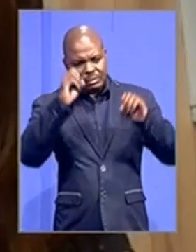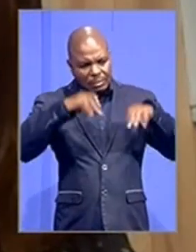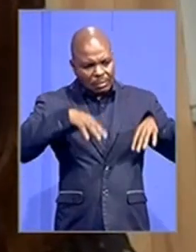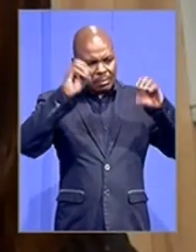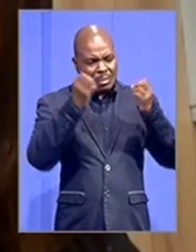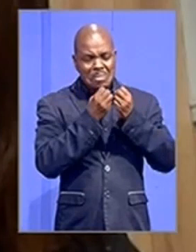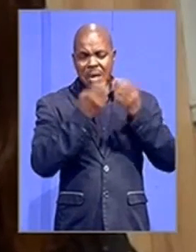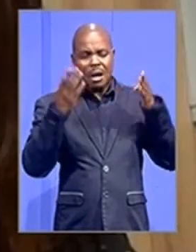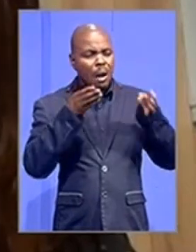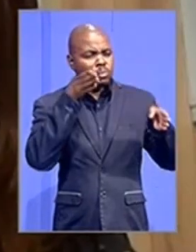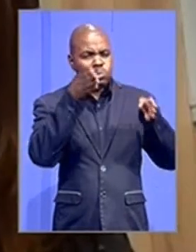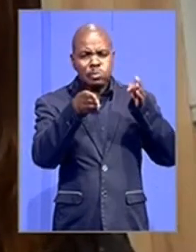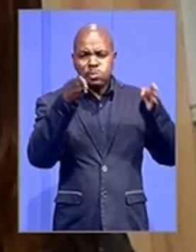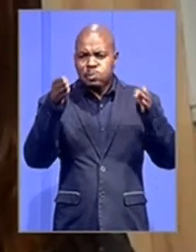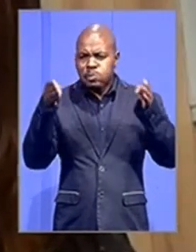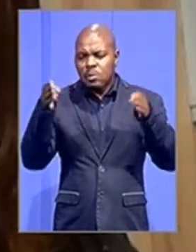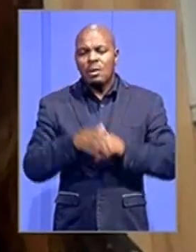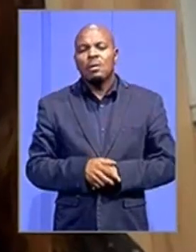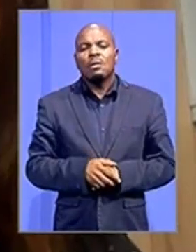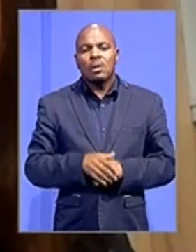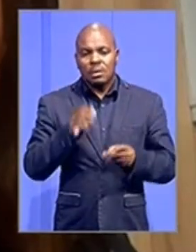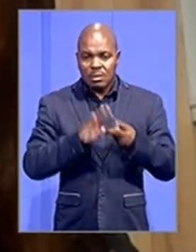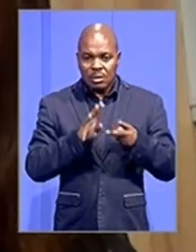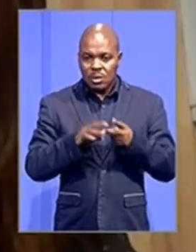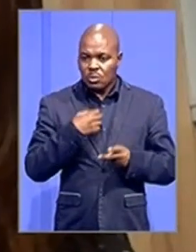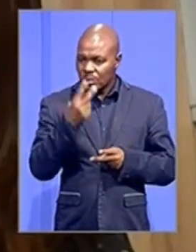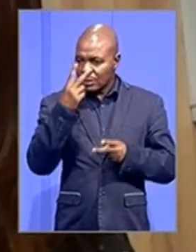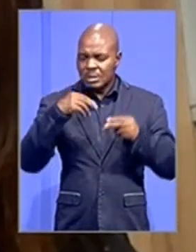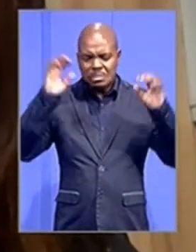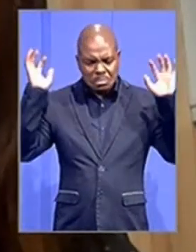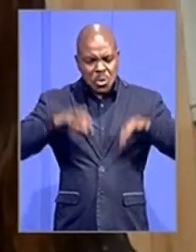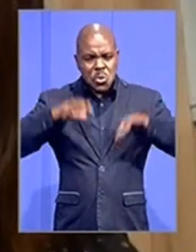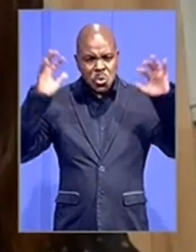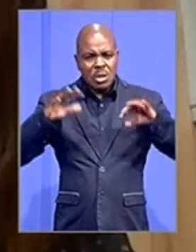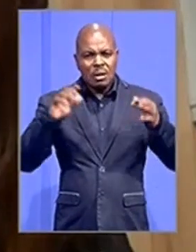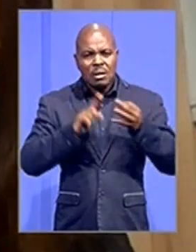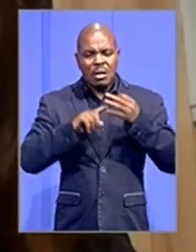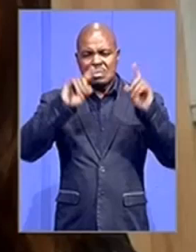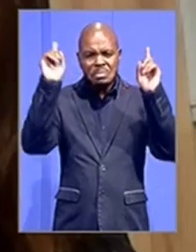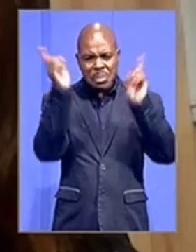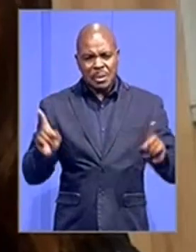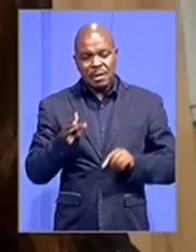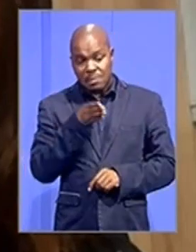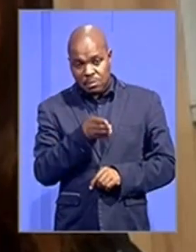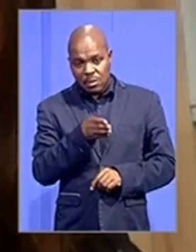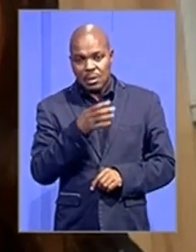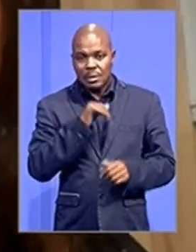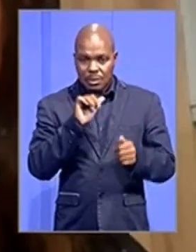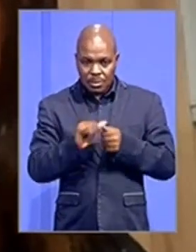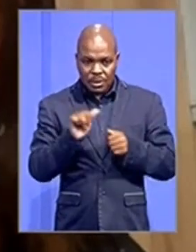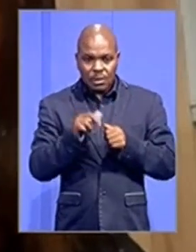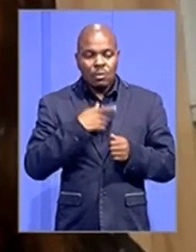e ntsi thata and gape re bona gore go nna le dipula tse dintsi thata le ditladi re bona gore go